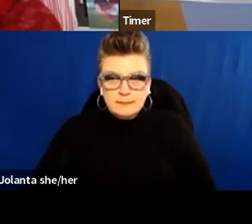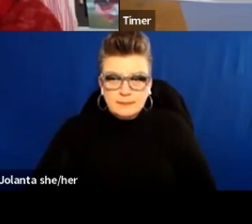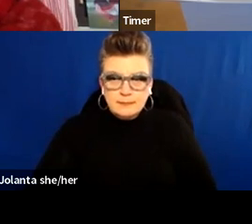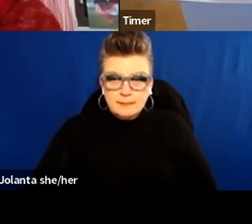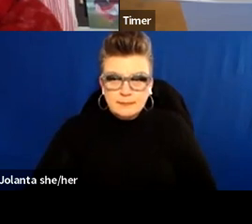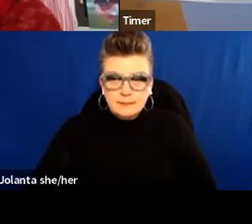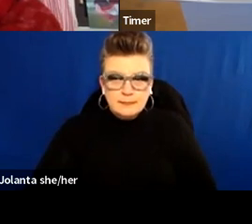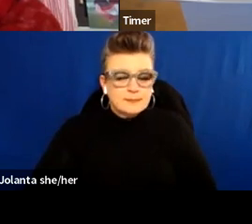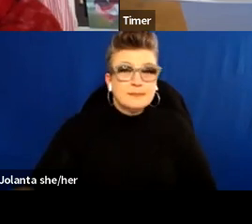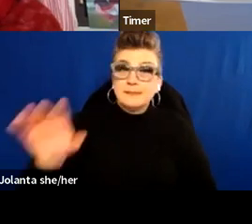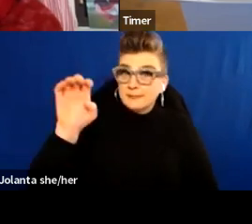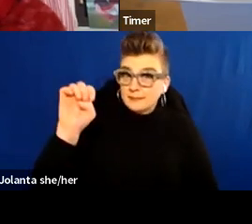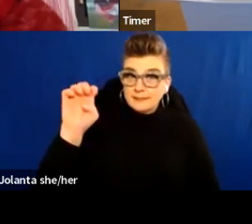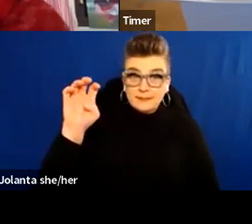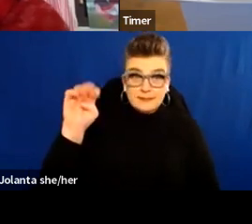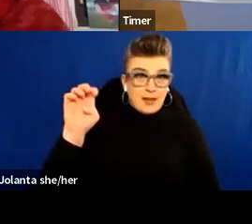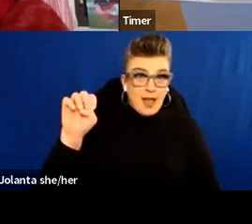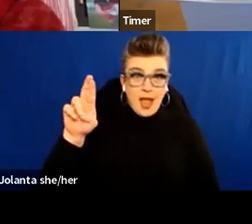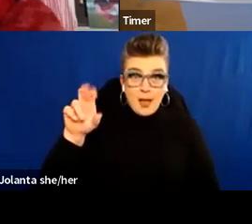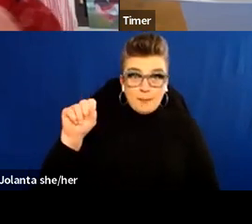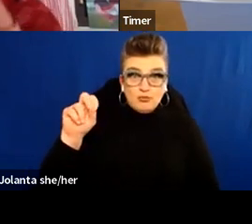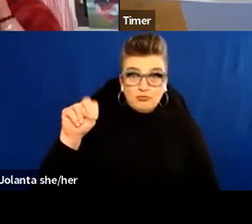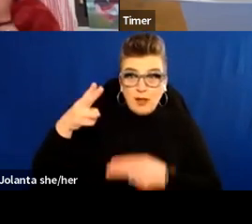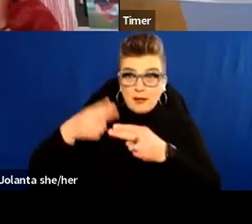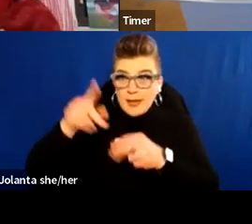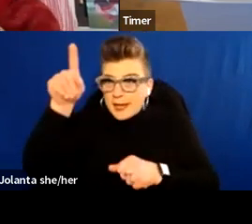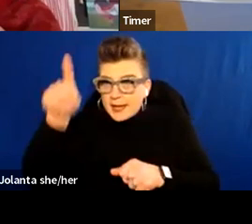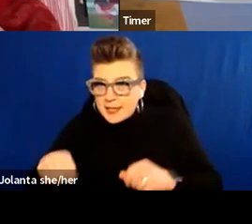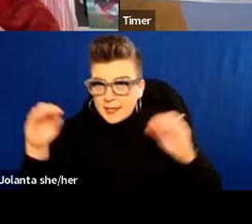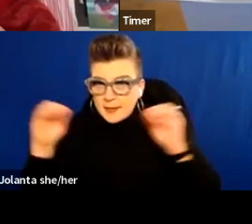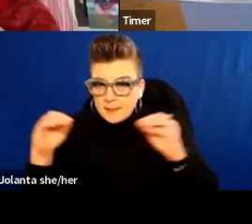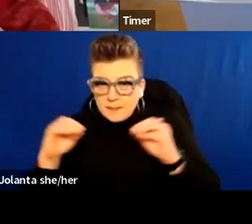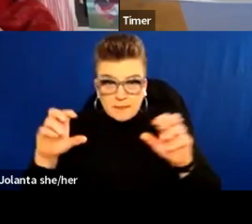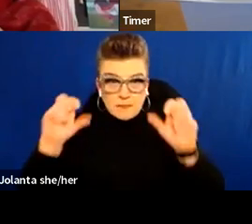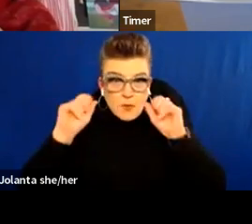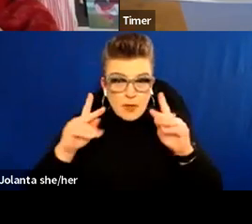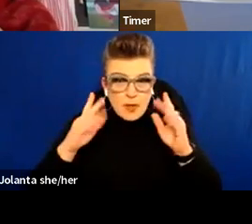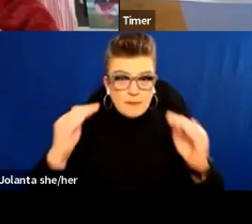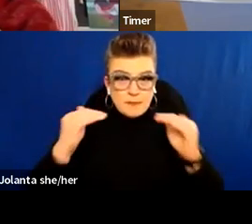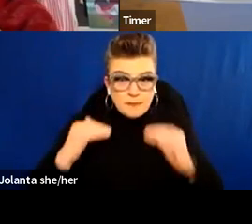okay emerson is not signed into the meeting so let's try jamai sullivan